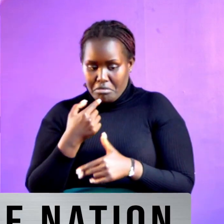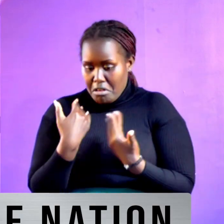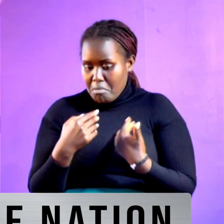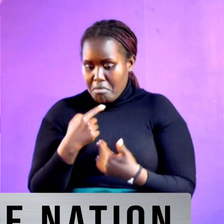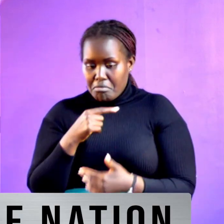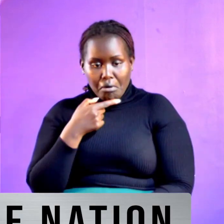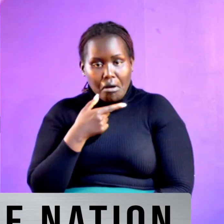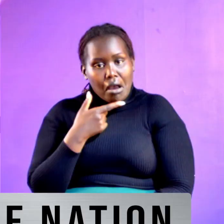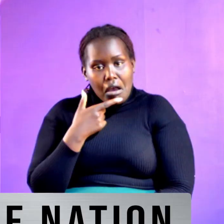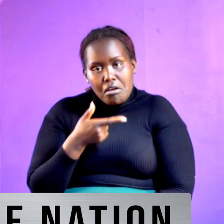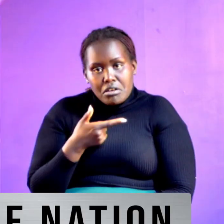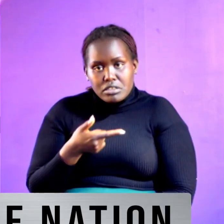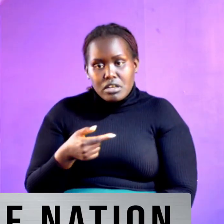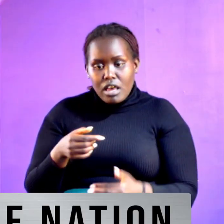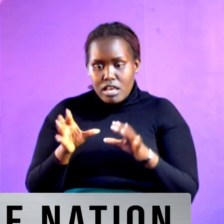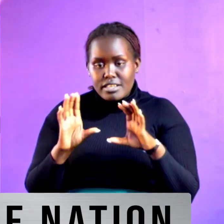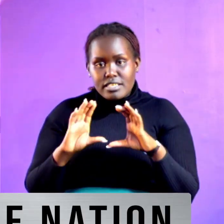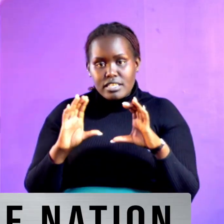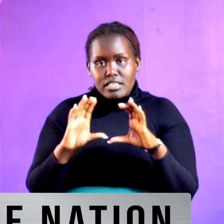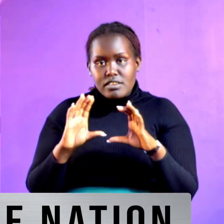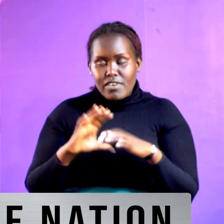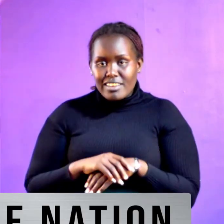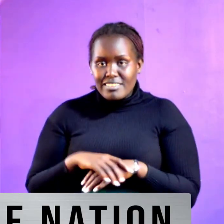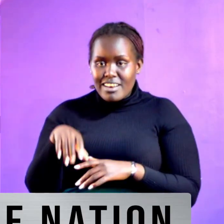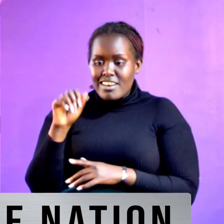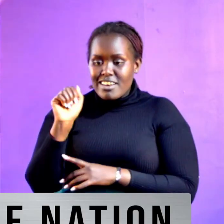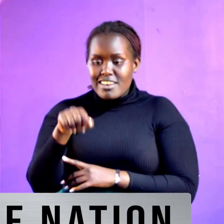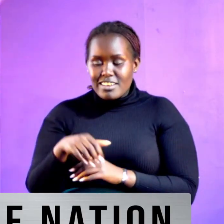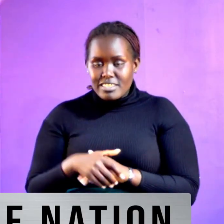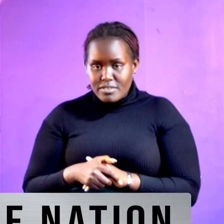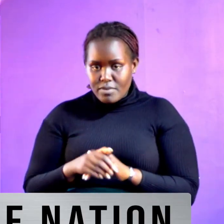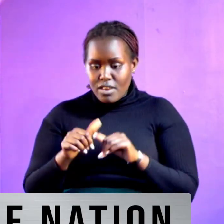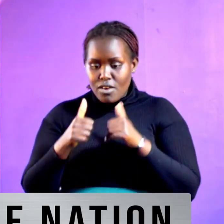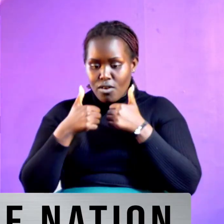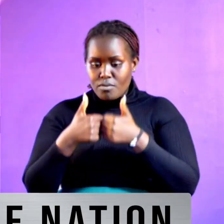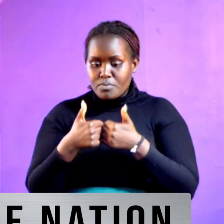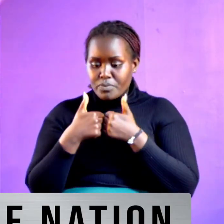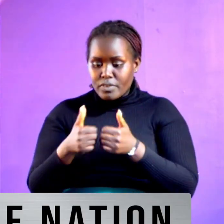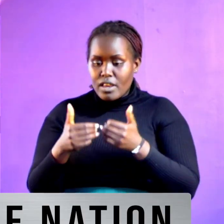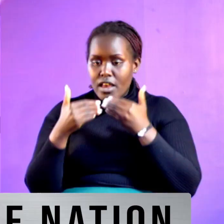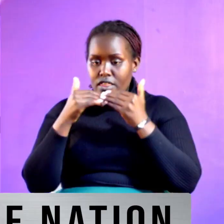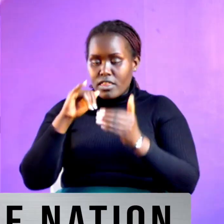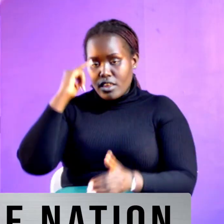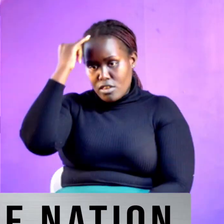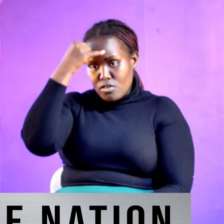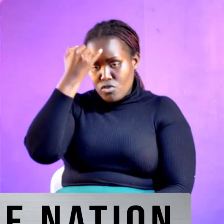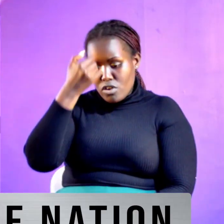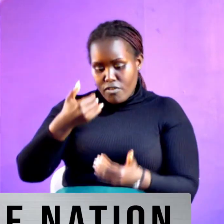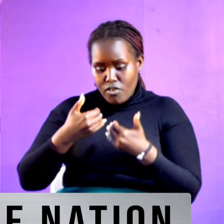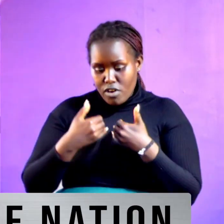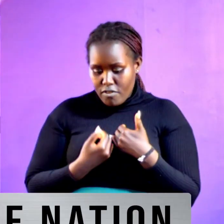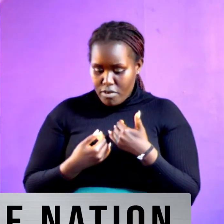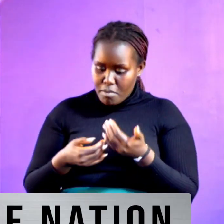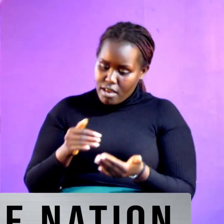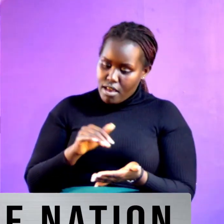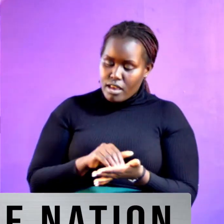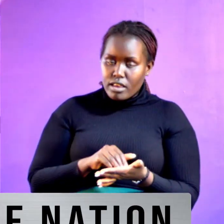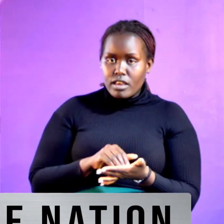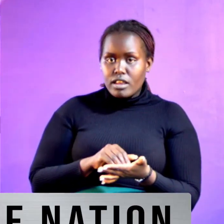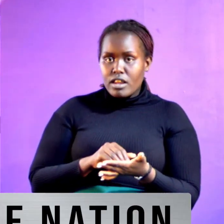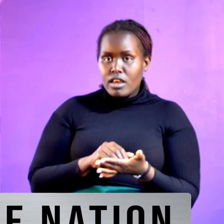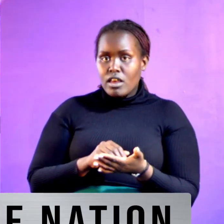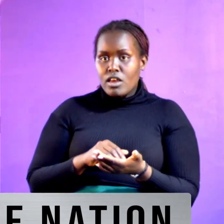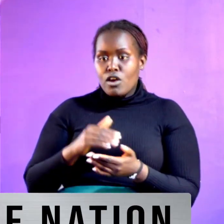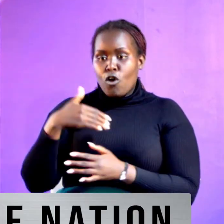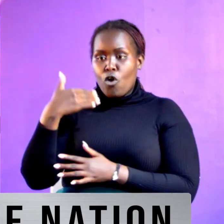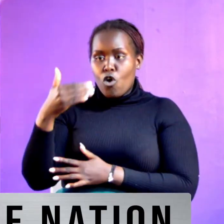Come on, go on now. Yeah. Yes. Yes. Well, thank you, Jonah, for having me once again. And it's always